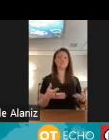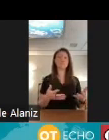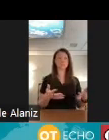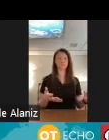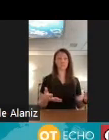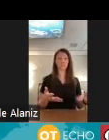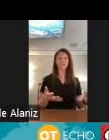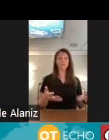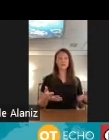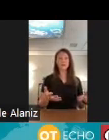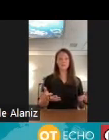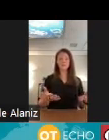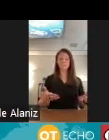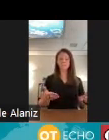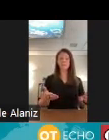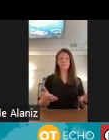a sports-driven